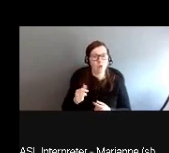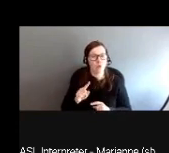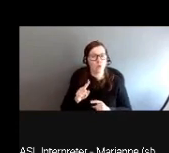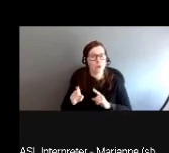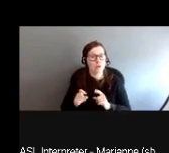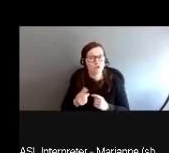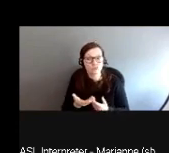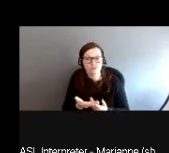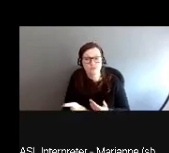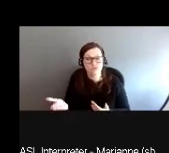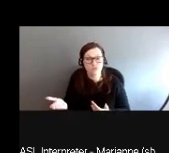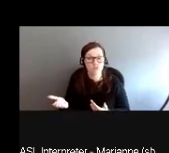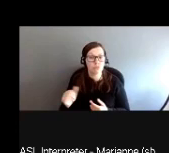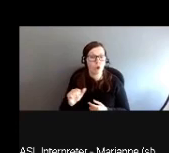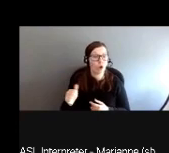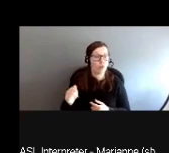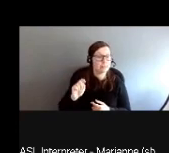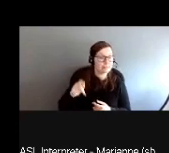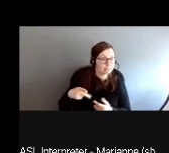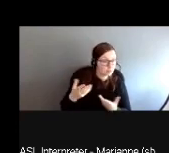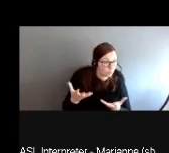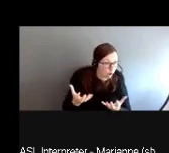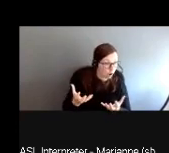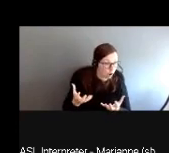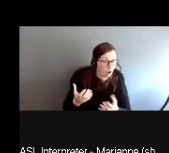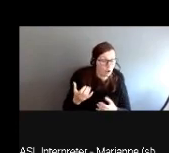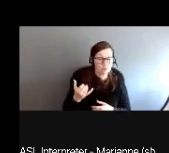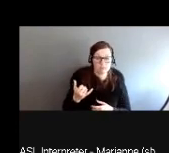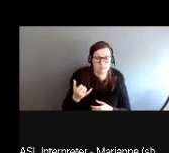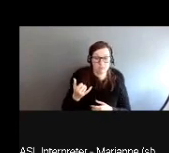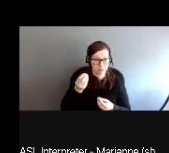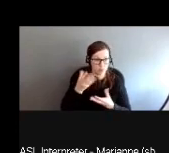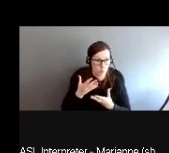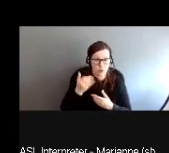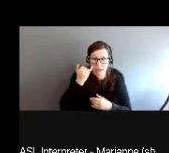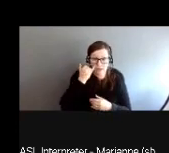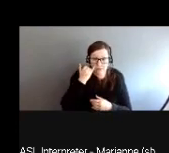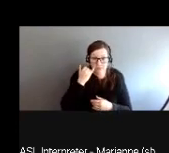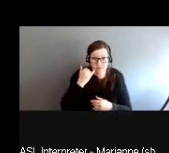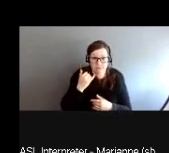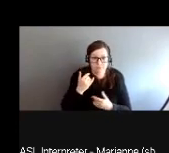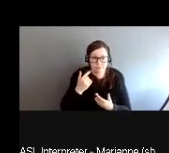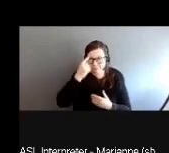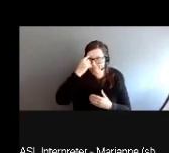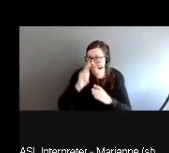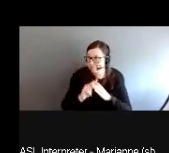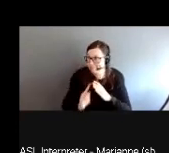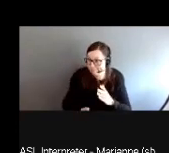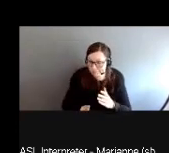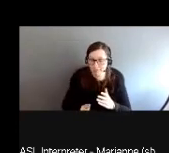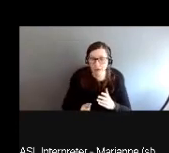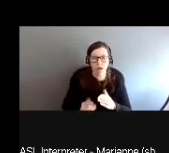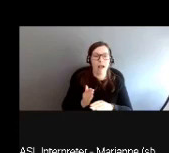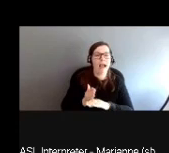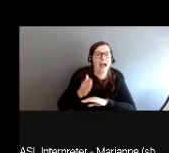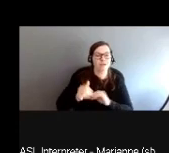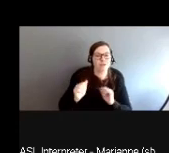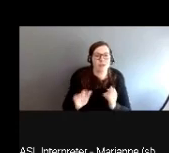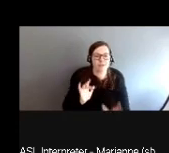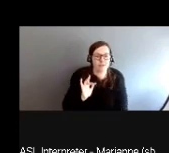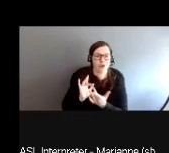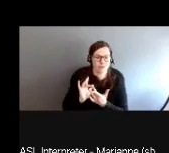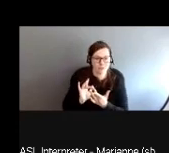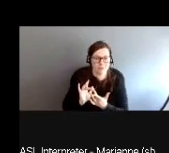for, let me know. If not, contact us after the showcase, or we will connect you with our presenters so you can continue. We